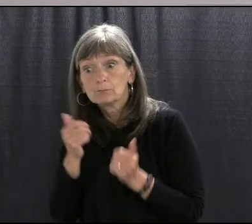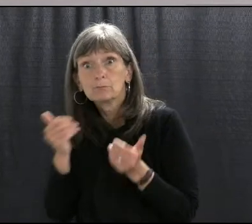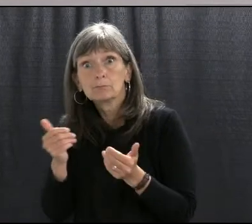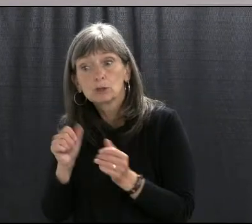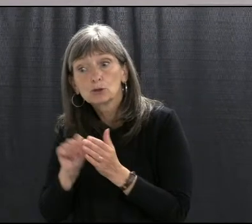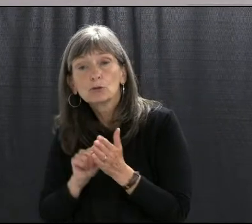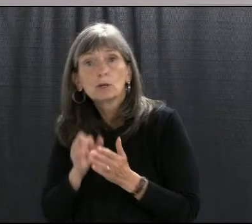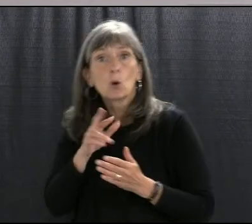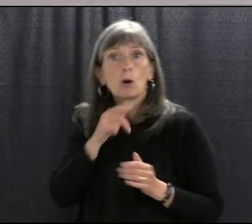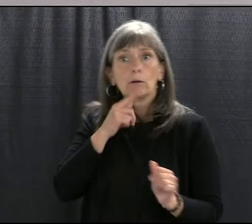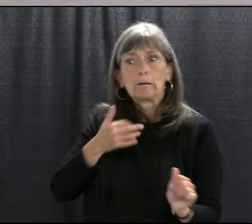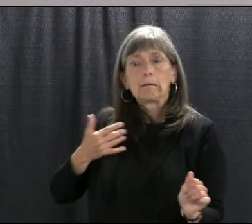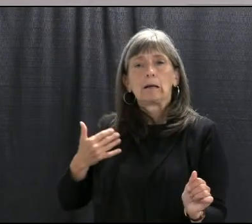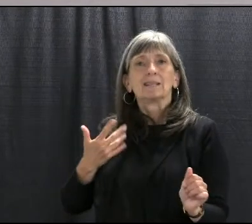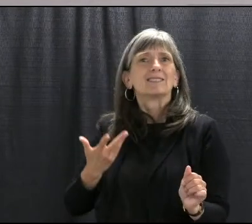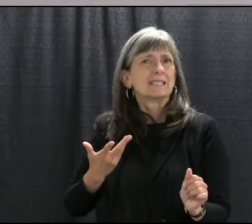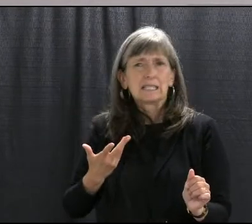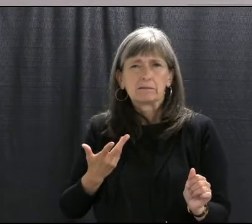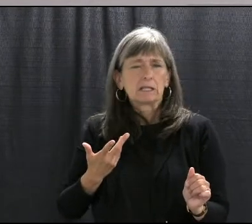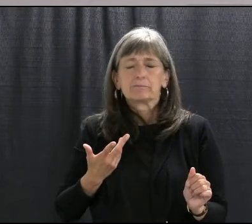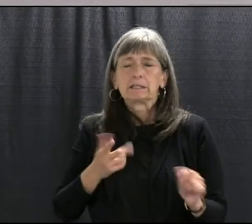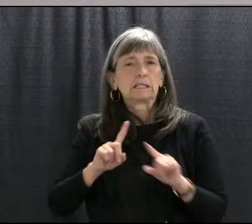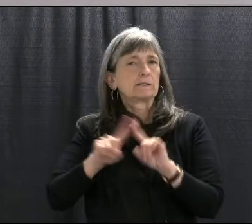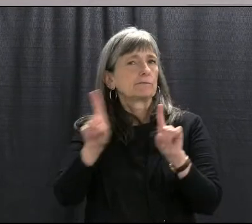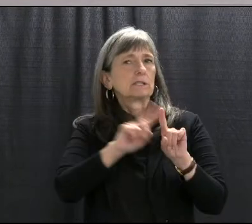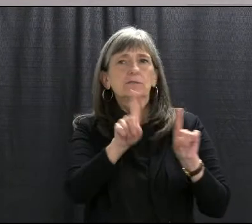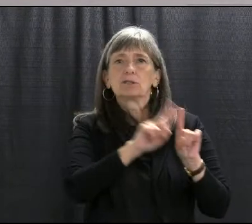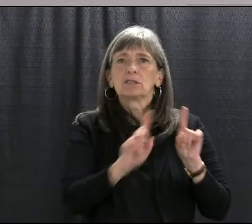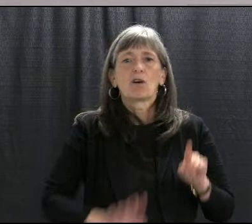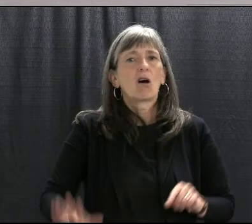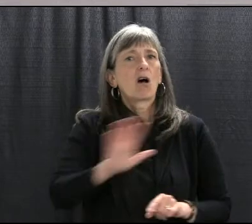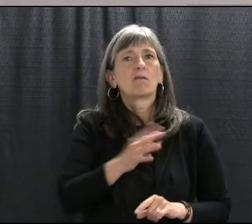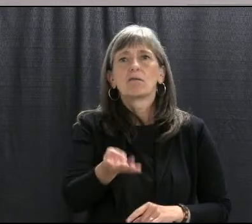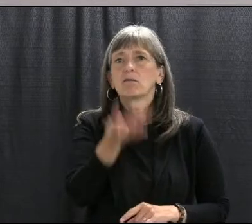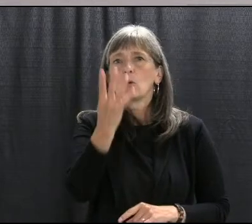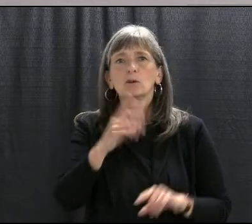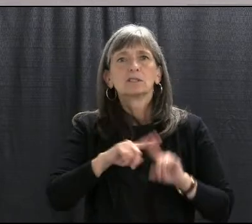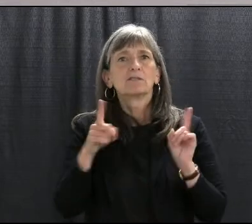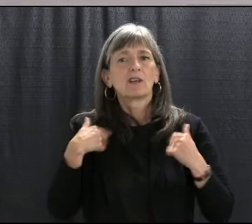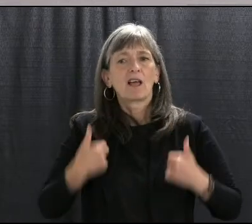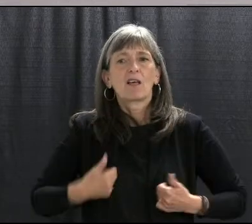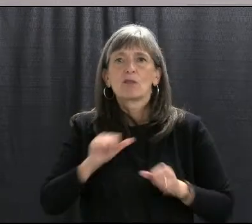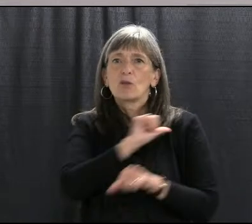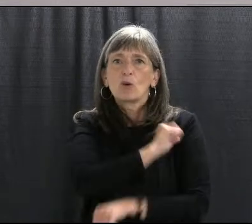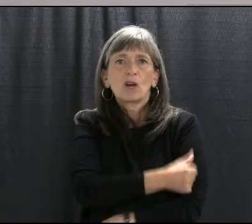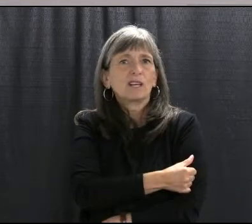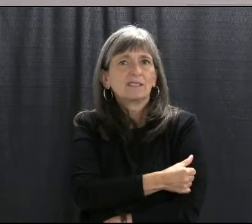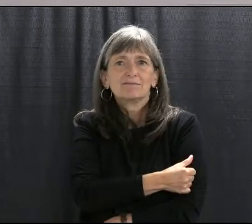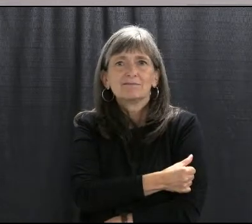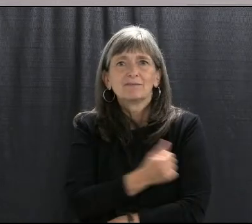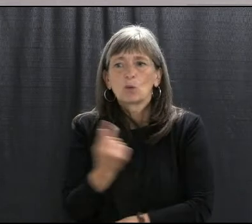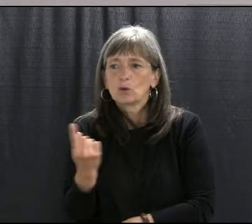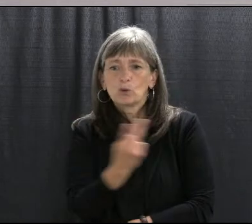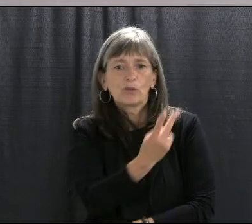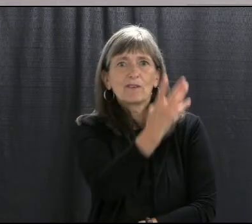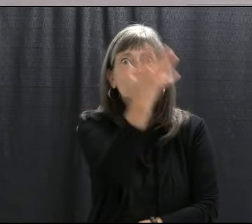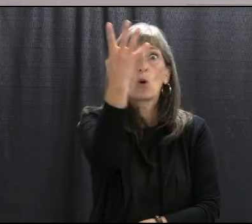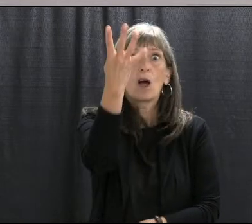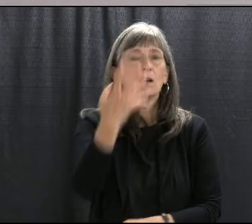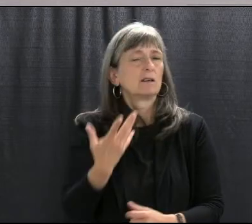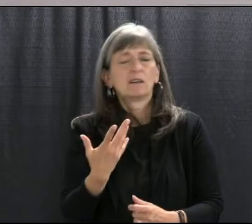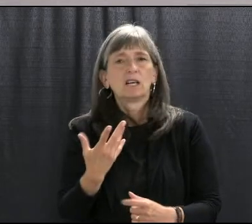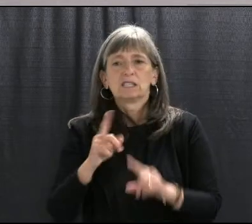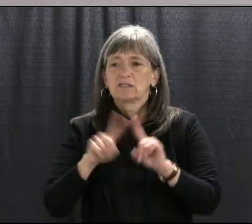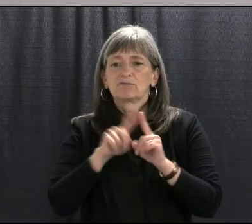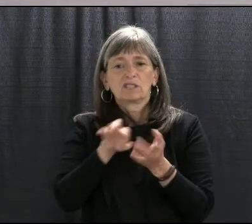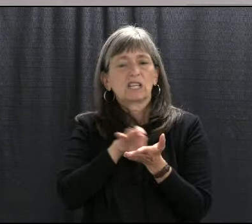the complexity here, they were done differently across the 4 different health authorities prior to Newfoundland and Labrador Health Services. So part of the